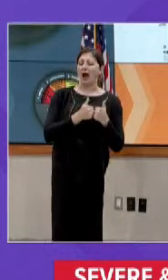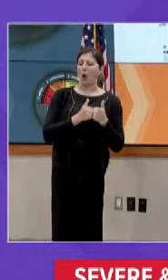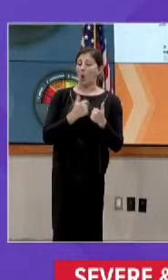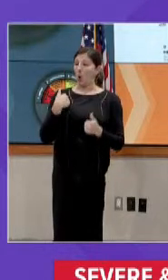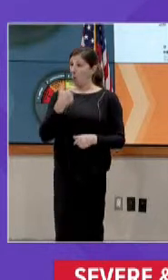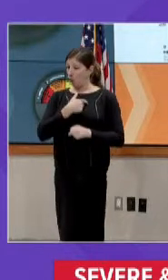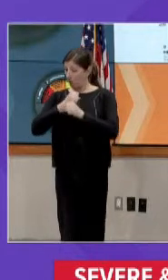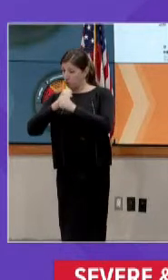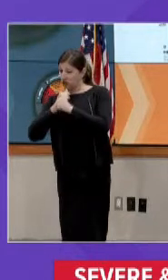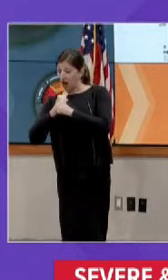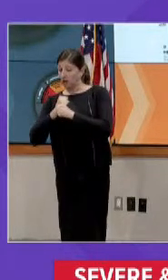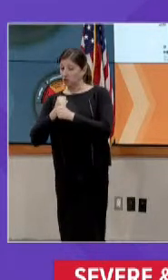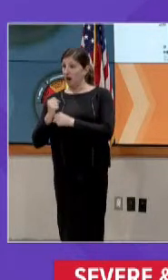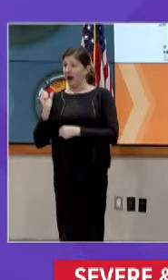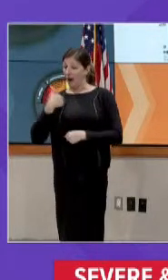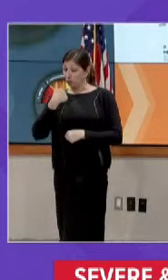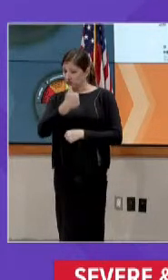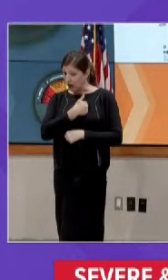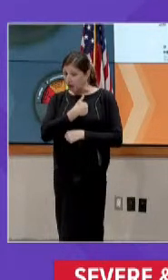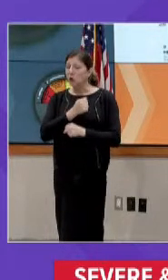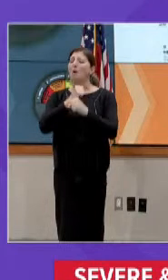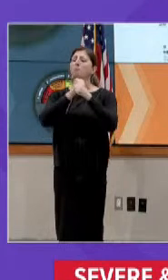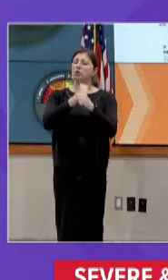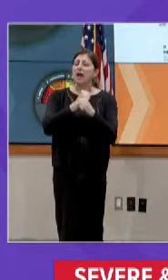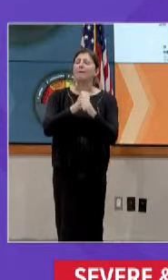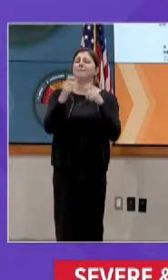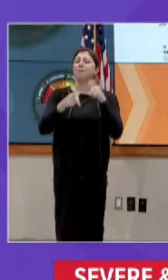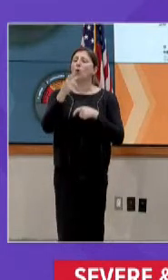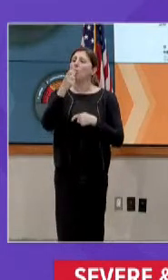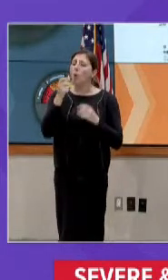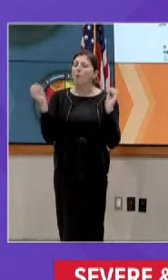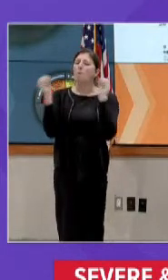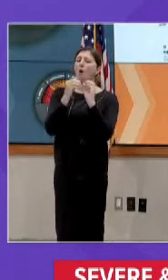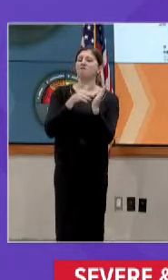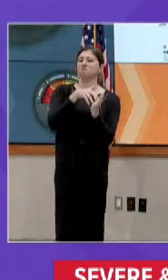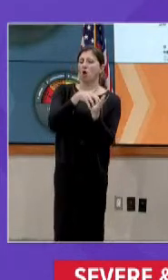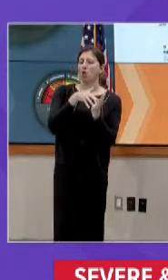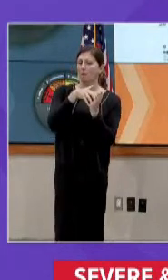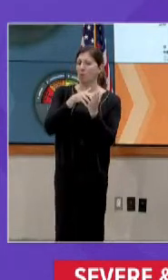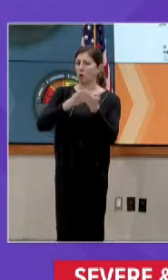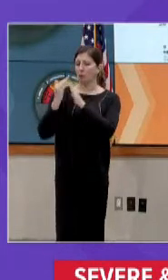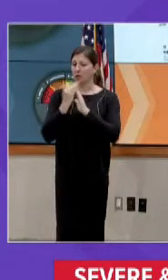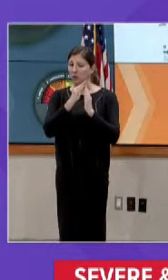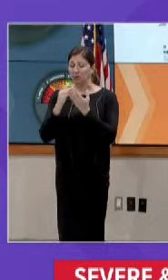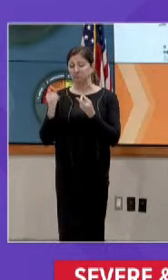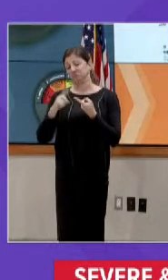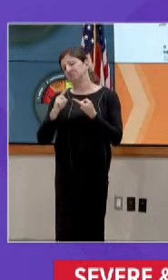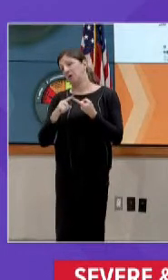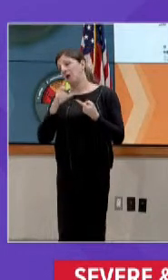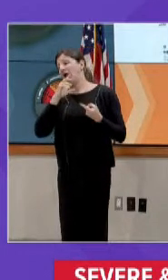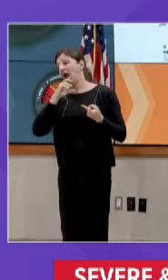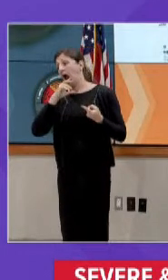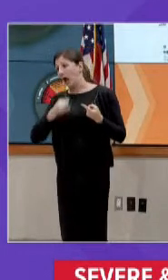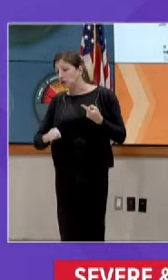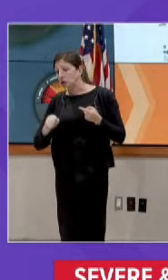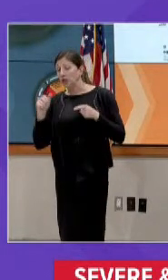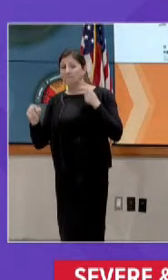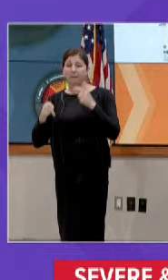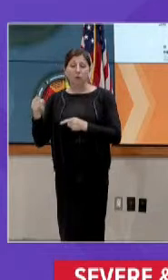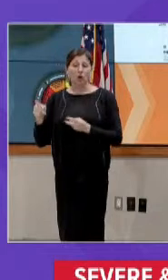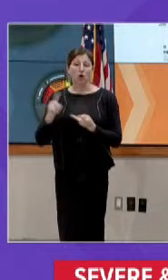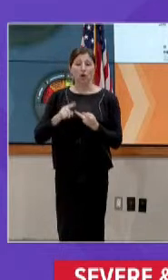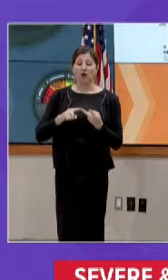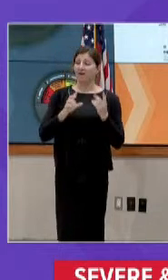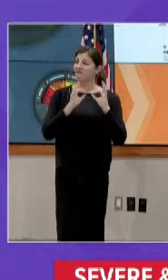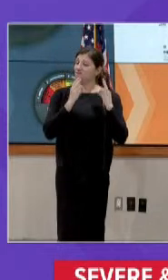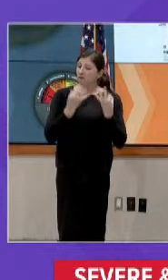ourselves, but we protect those who are more vulnerable in our communities. And whether that's an elderly person in our community, whether it's one